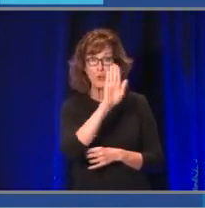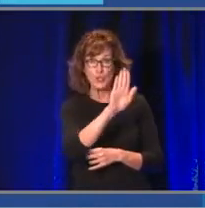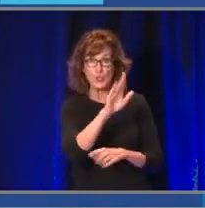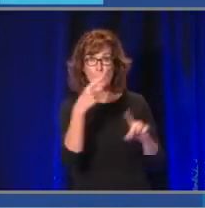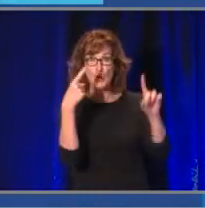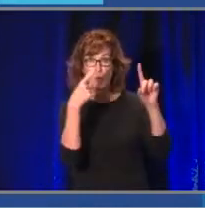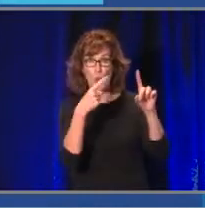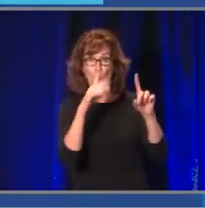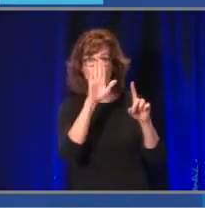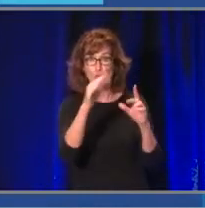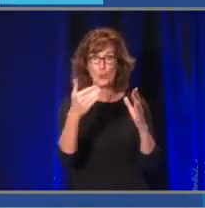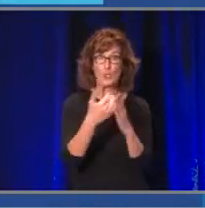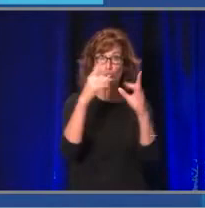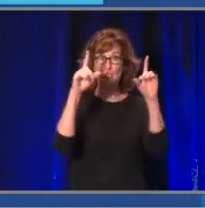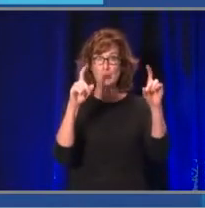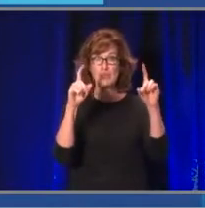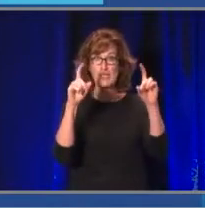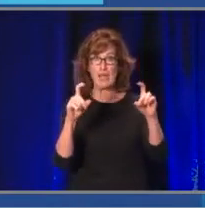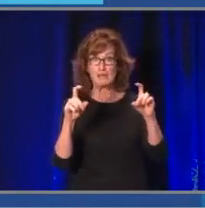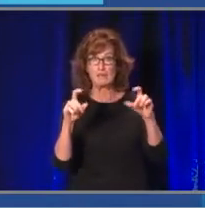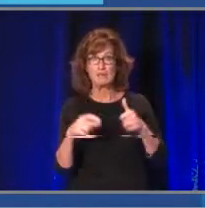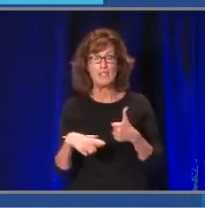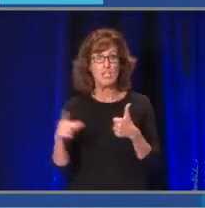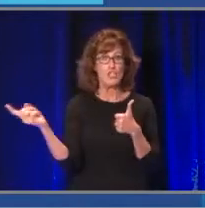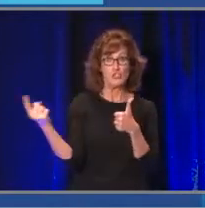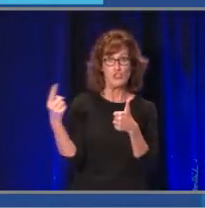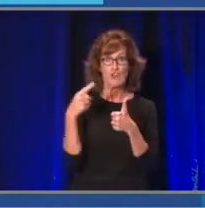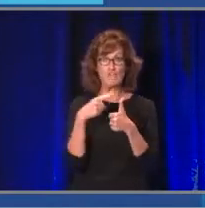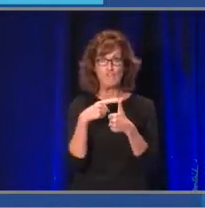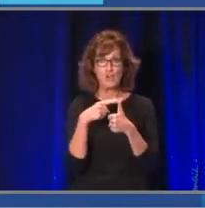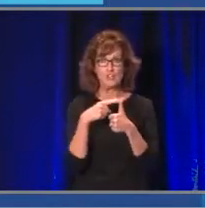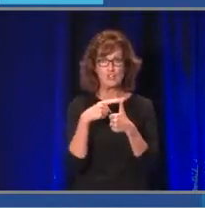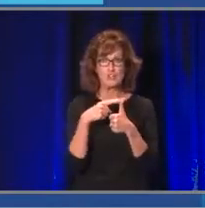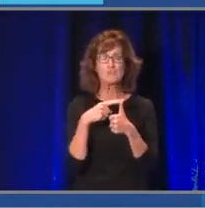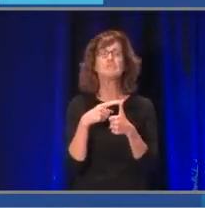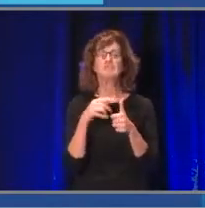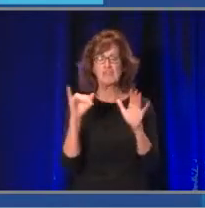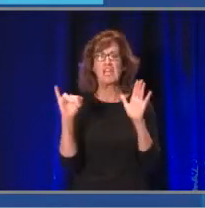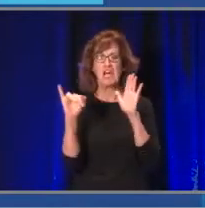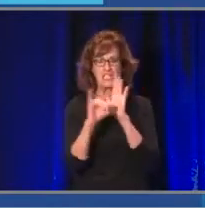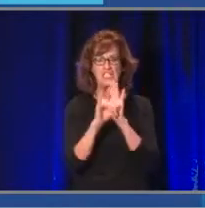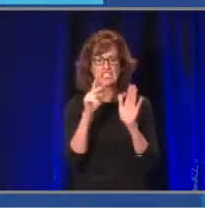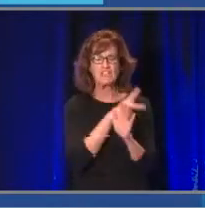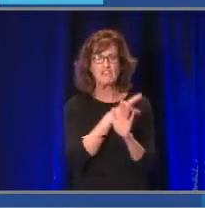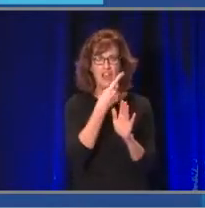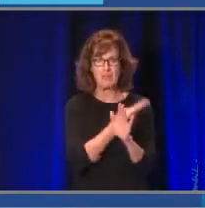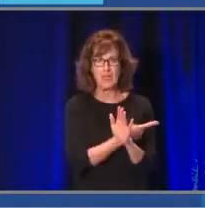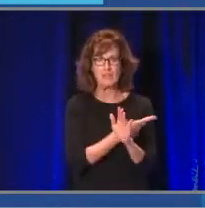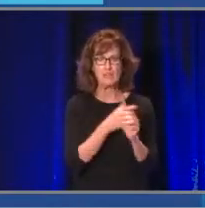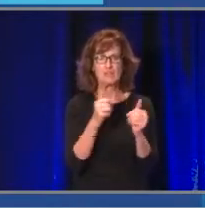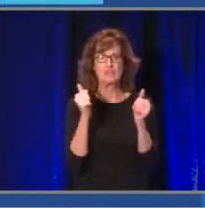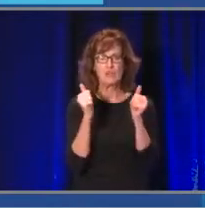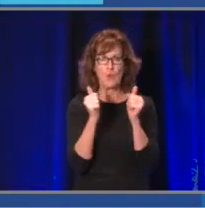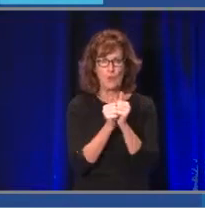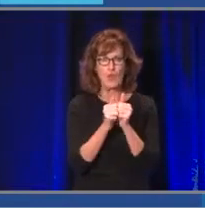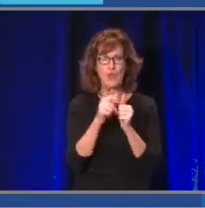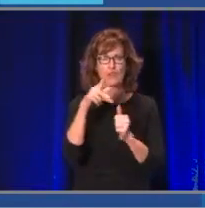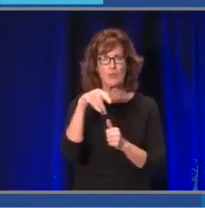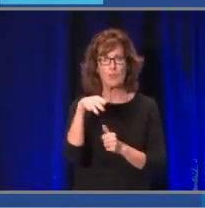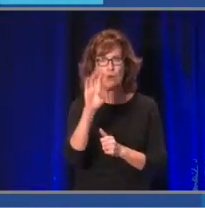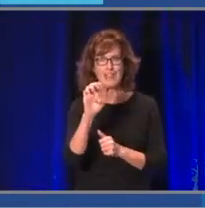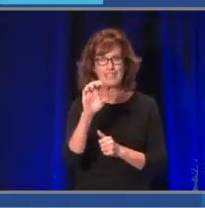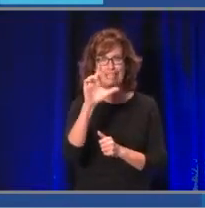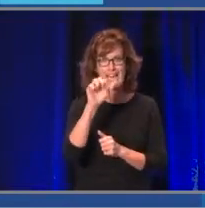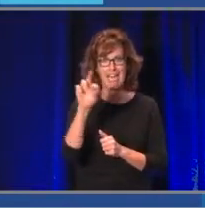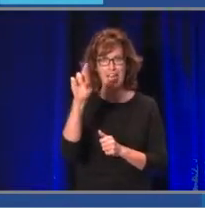in your lab, is to, number one, identify patients with prostate cancer cell much more specifically and